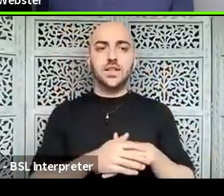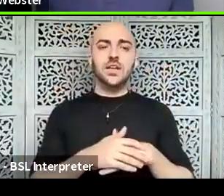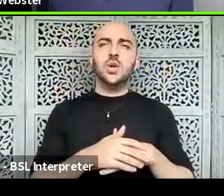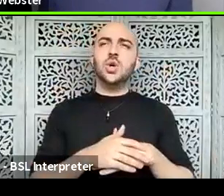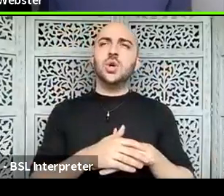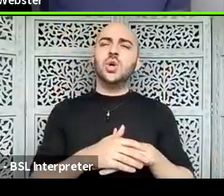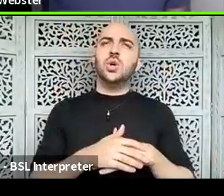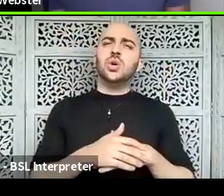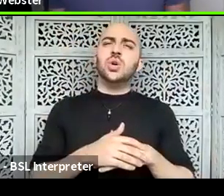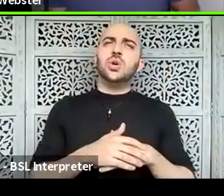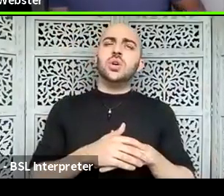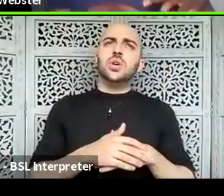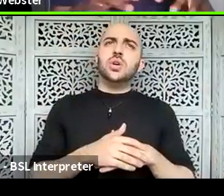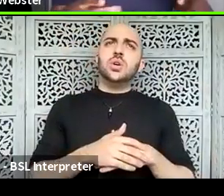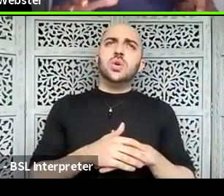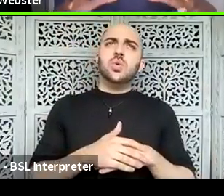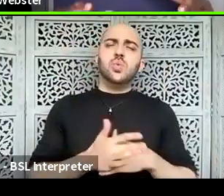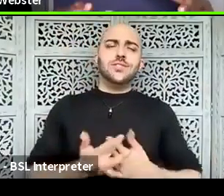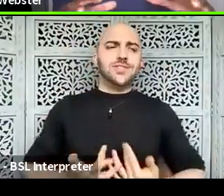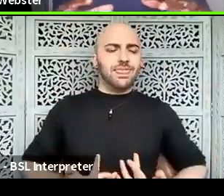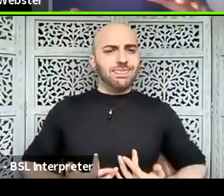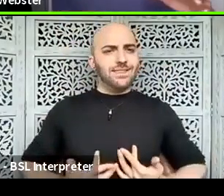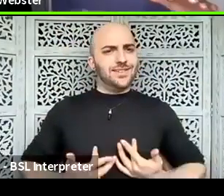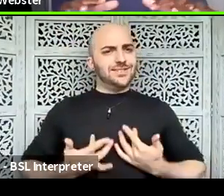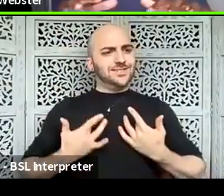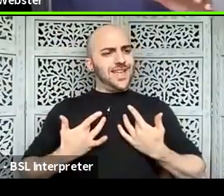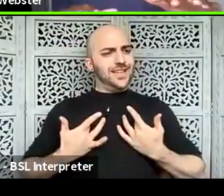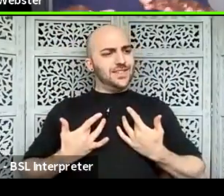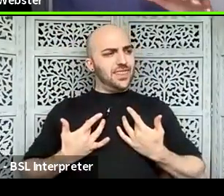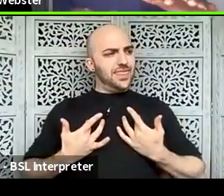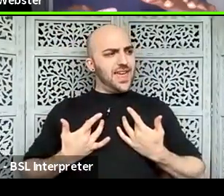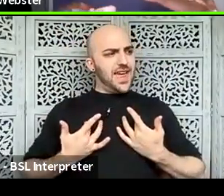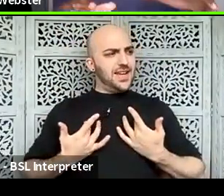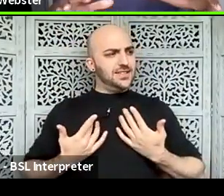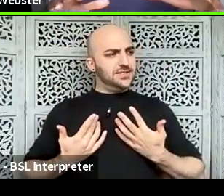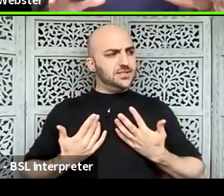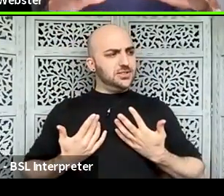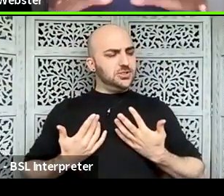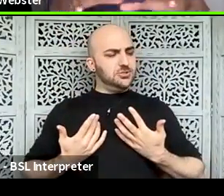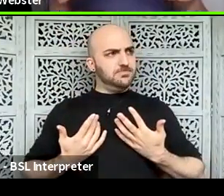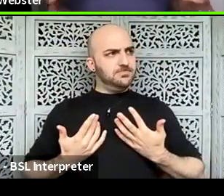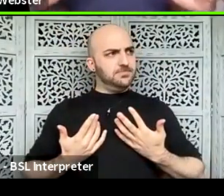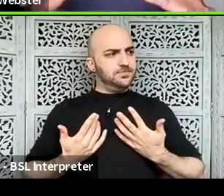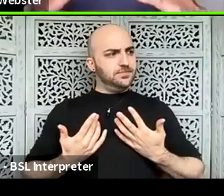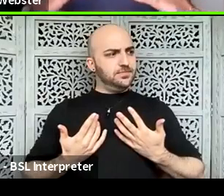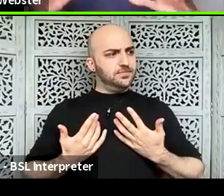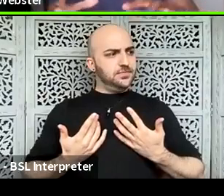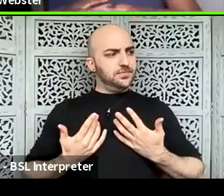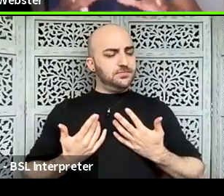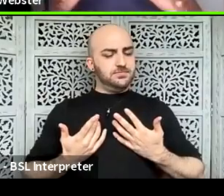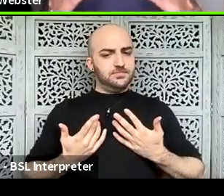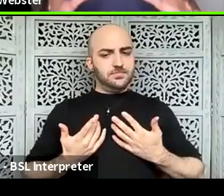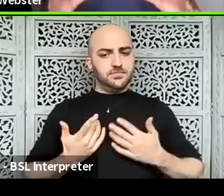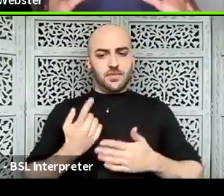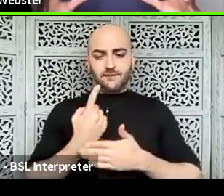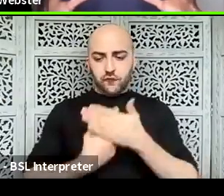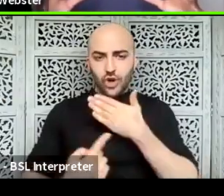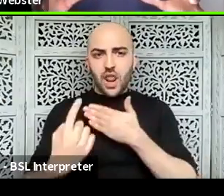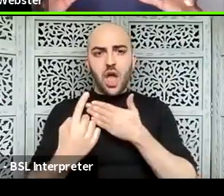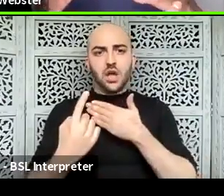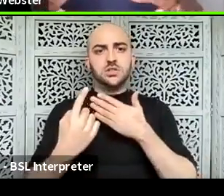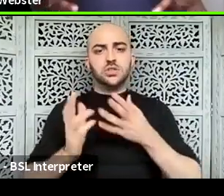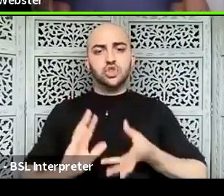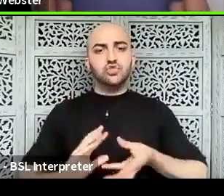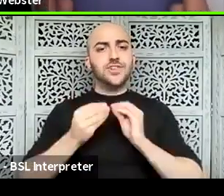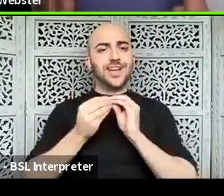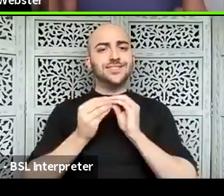that, and I think it sort of feels like it's maybe at the root of a lot of issues, is that as freelancers and as creatives, we join the industry